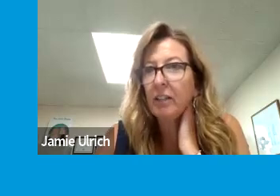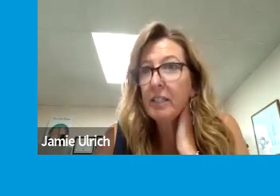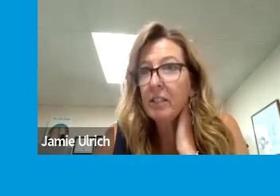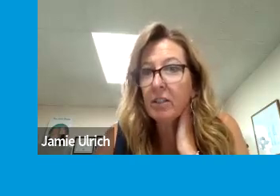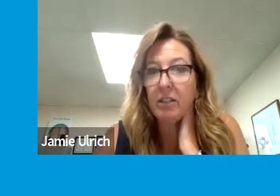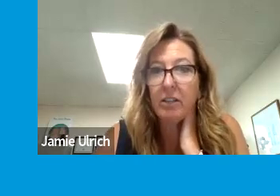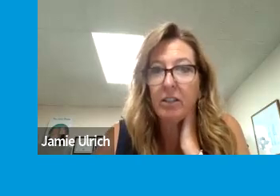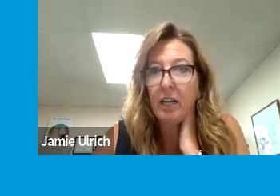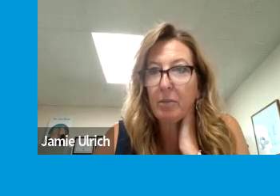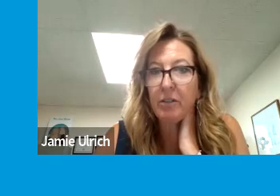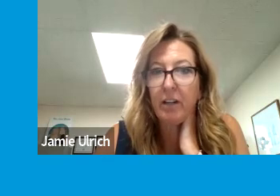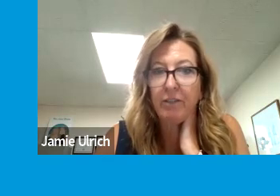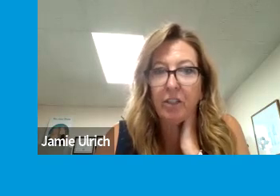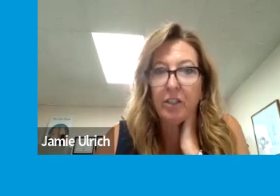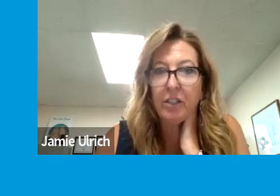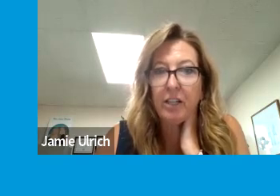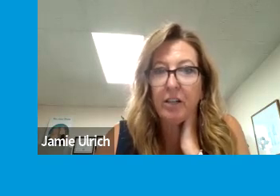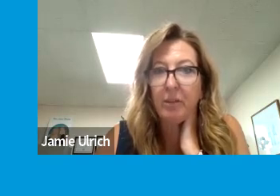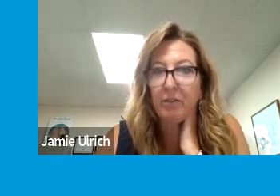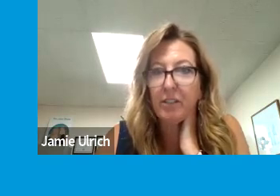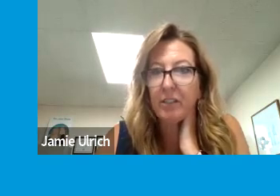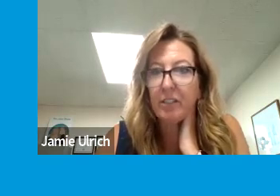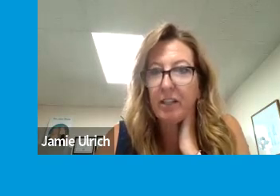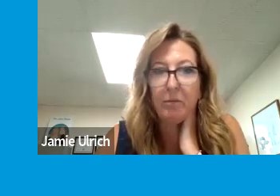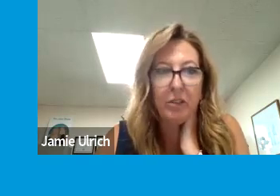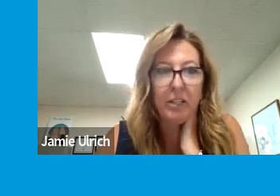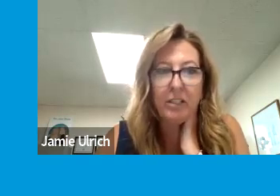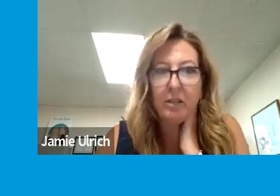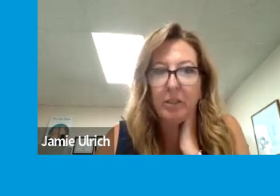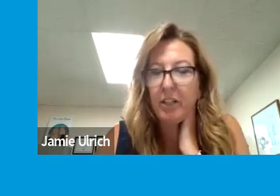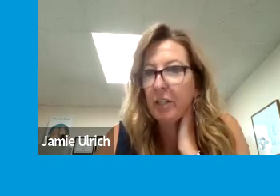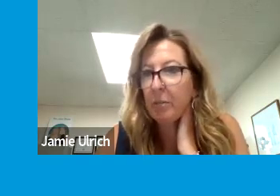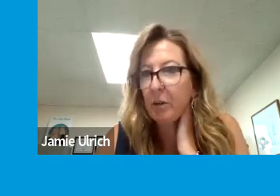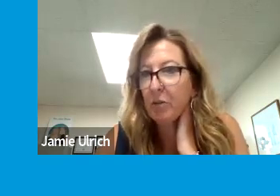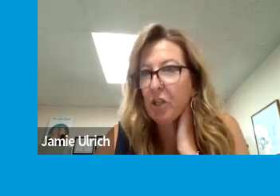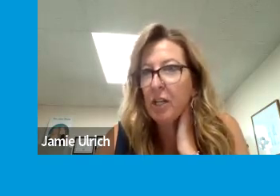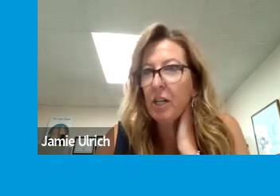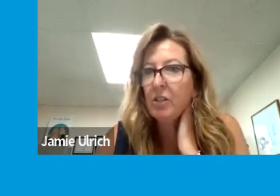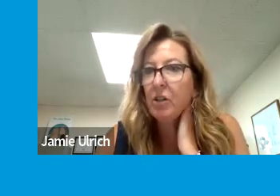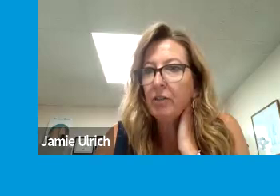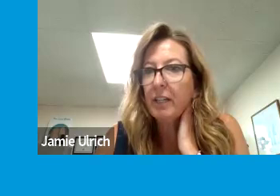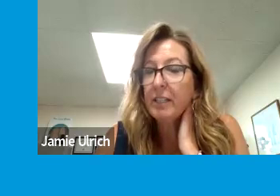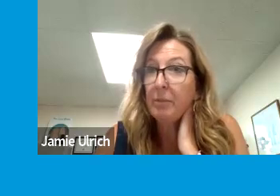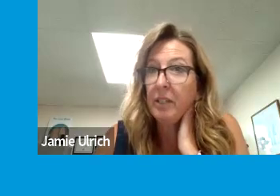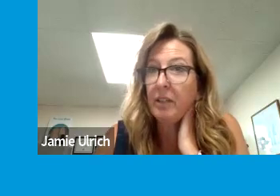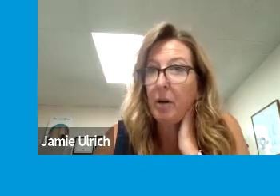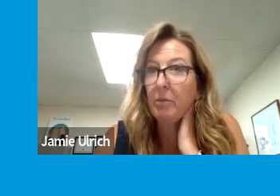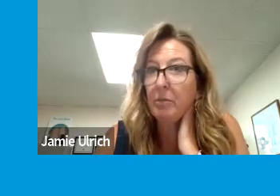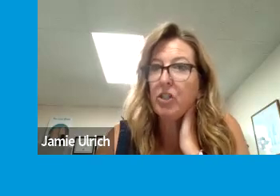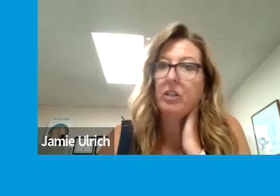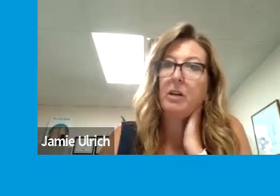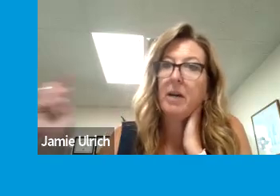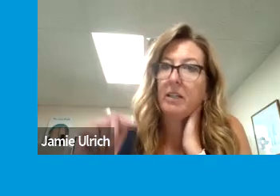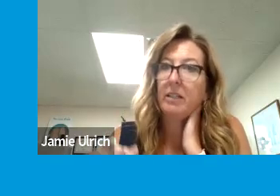could list the collaborative efforts that facilitate a multidisciplinary approach. So if that is happening,